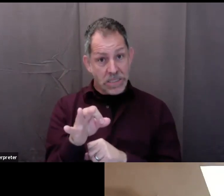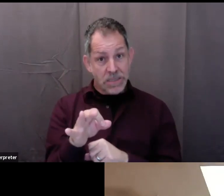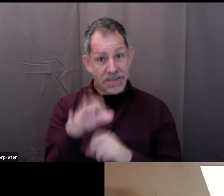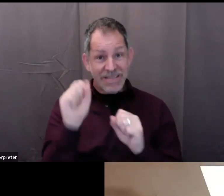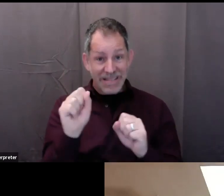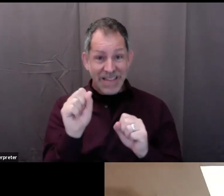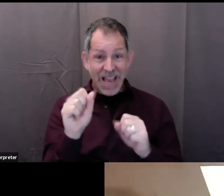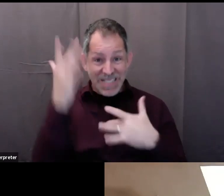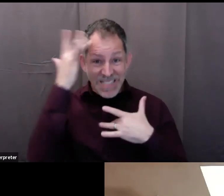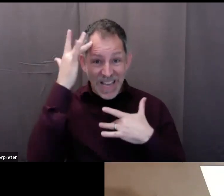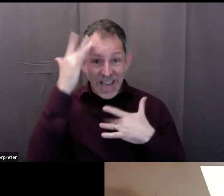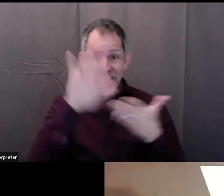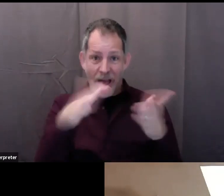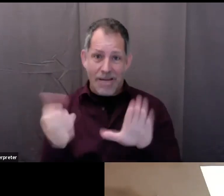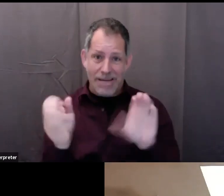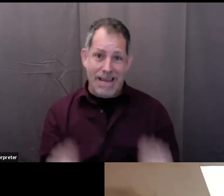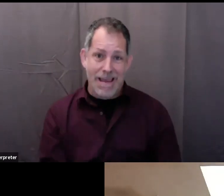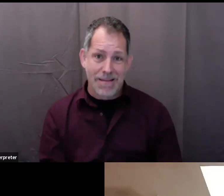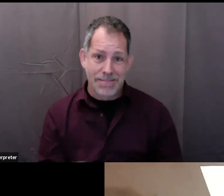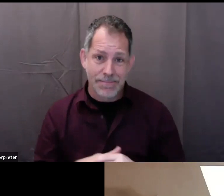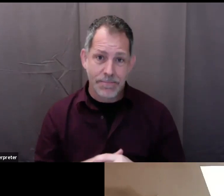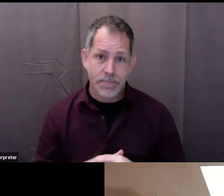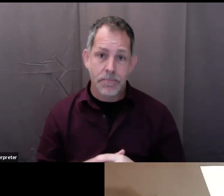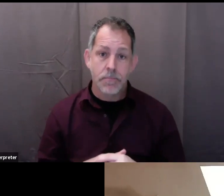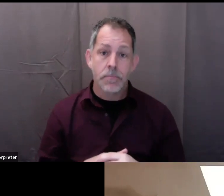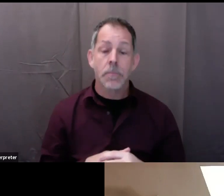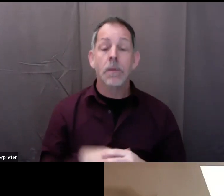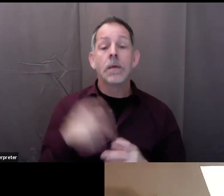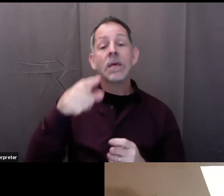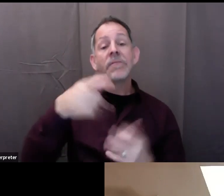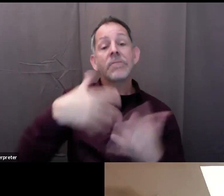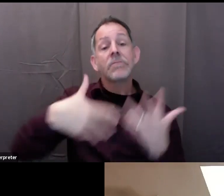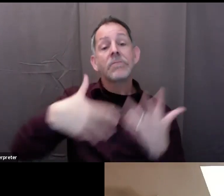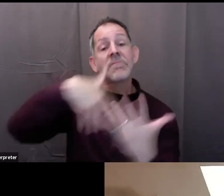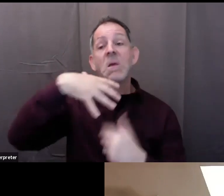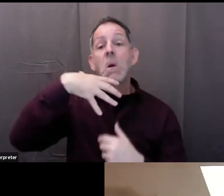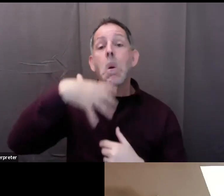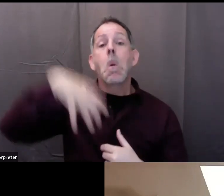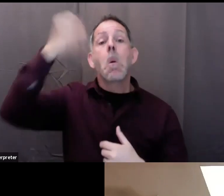your family and friends, parents, grandparents,